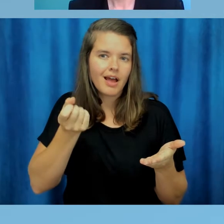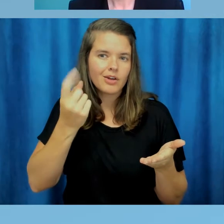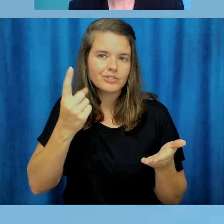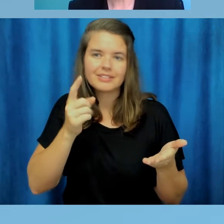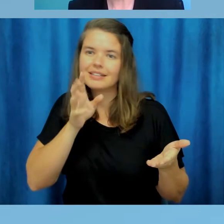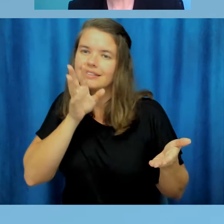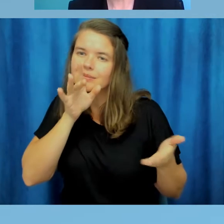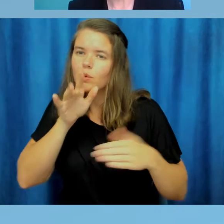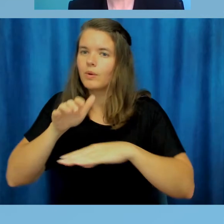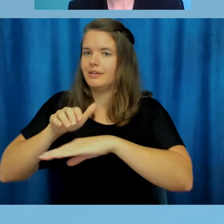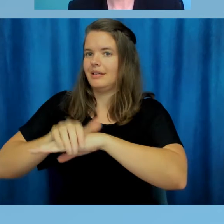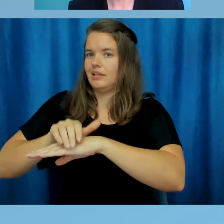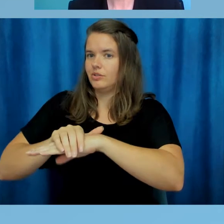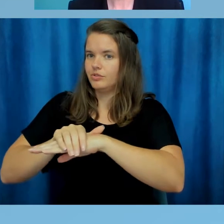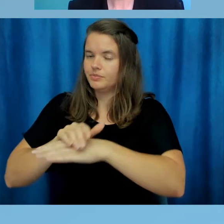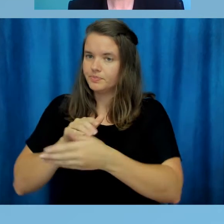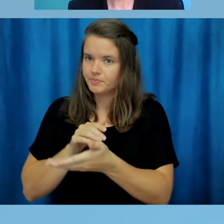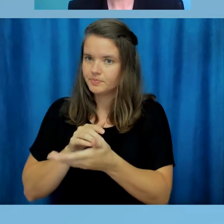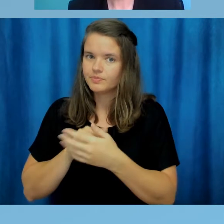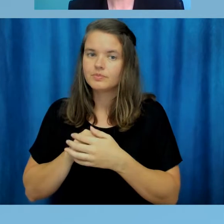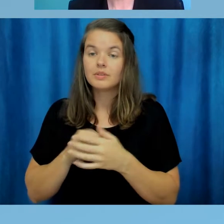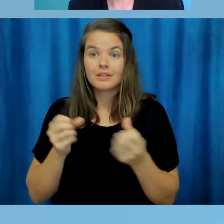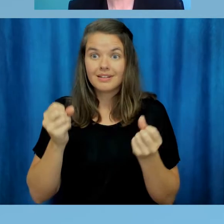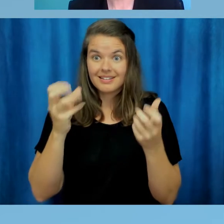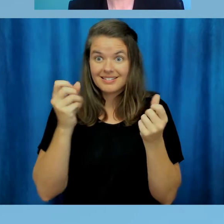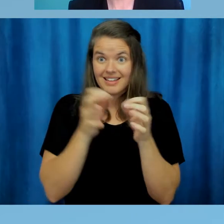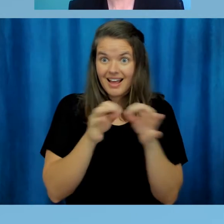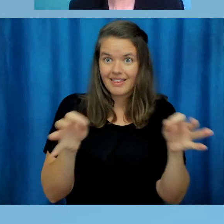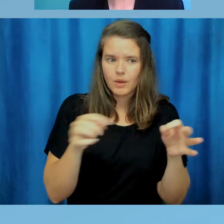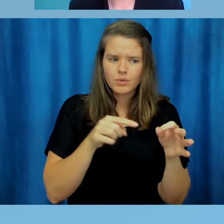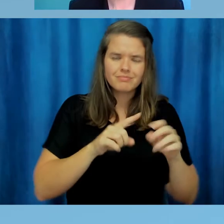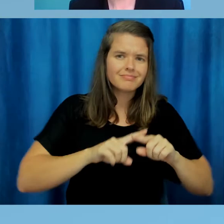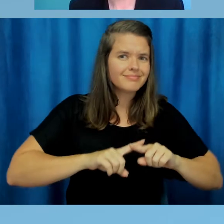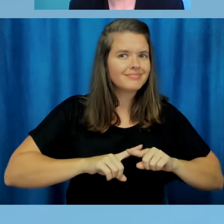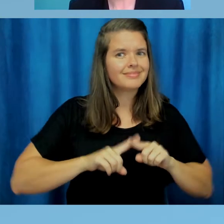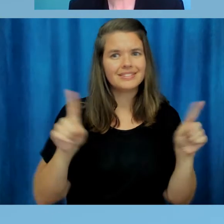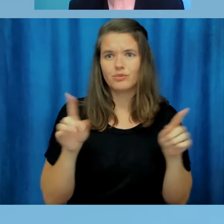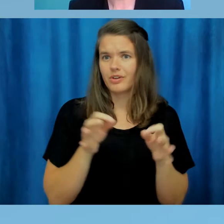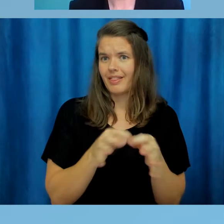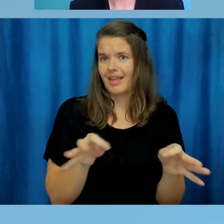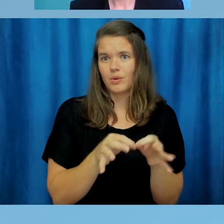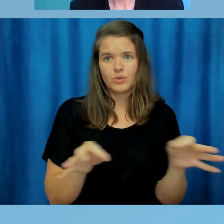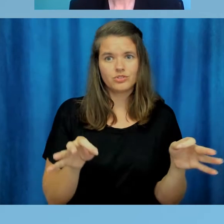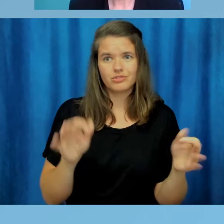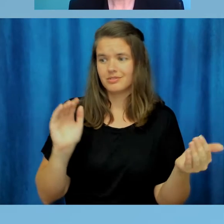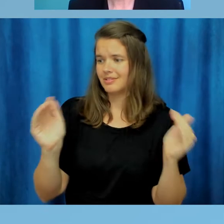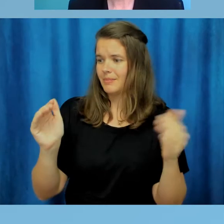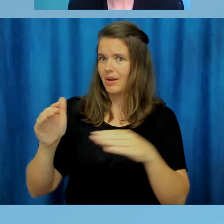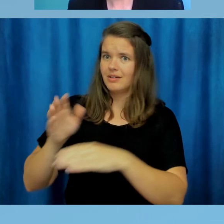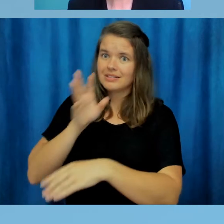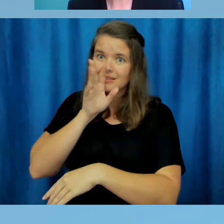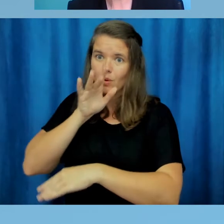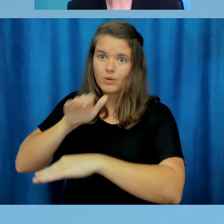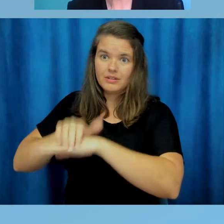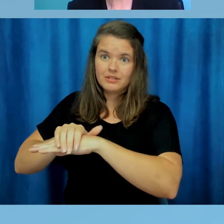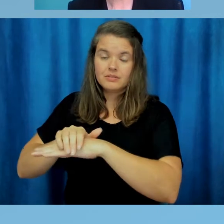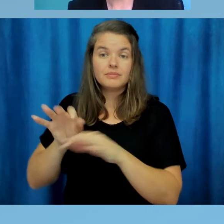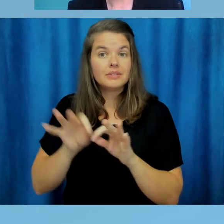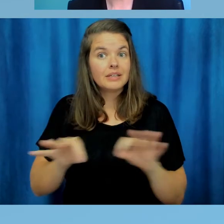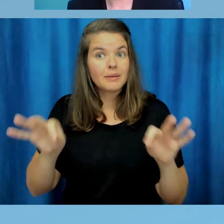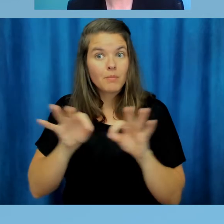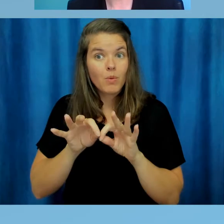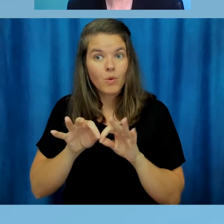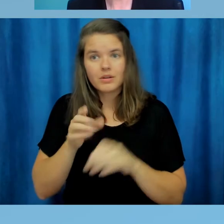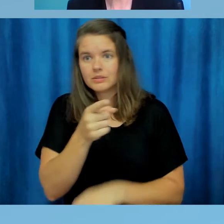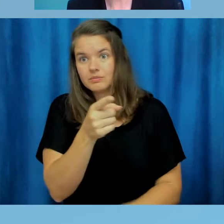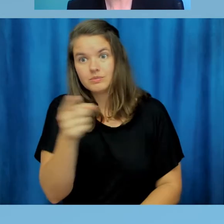understand spoken English. Sign language is very different from spoken English. So it's important that you do